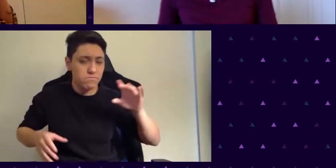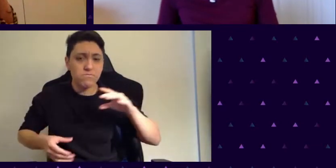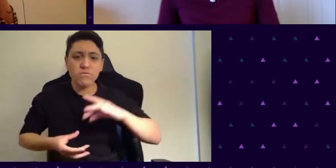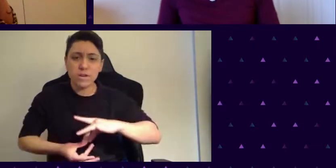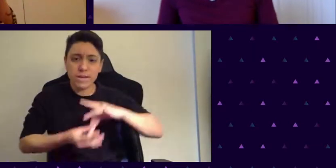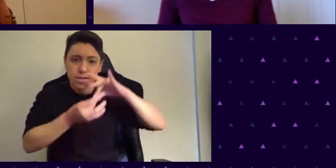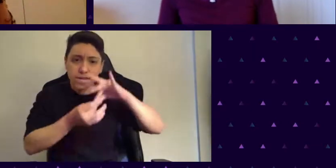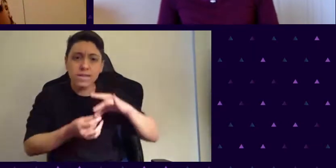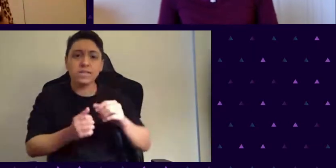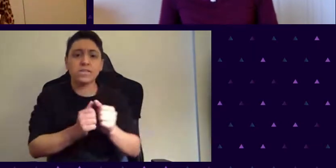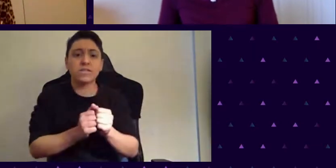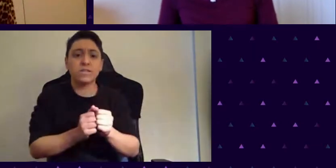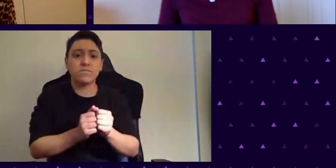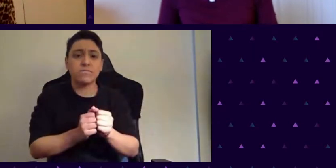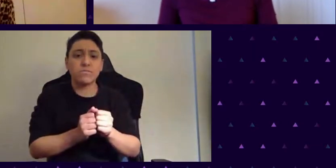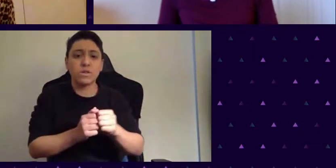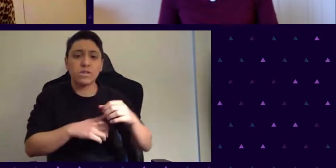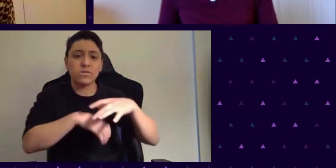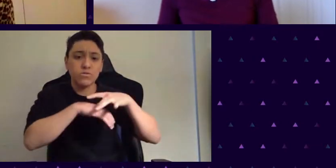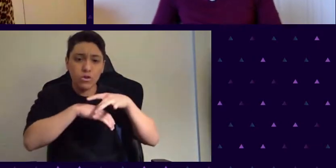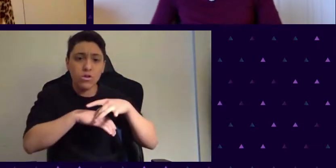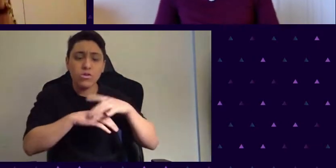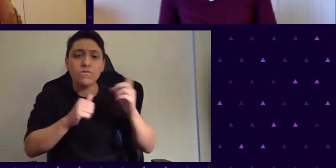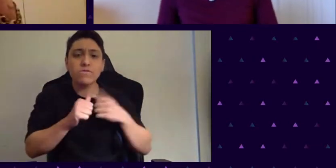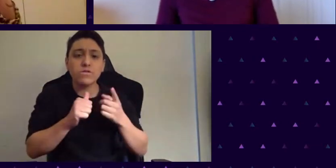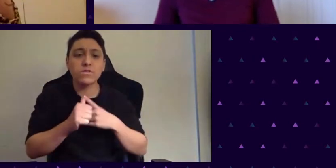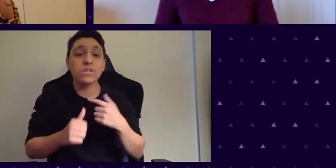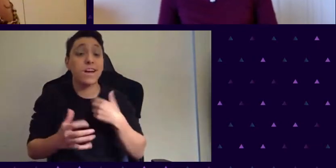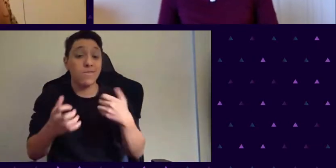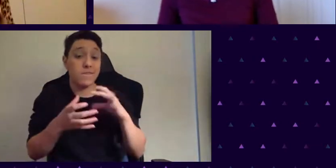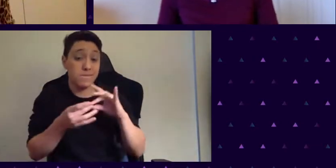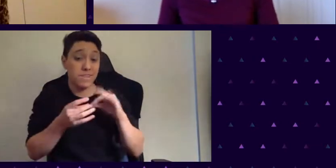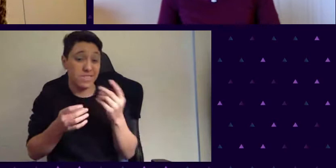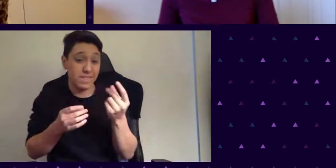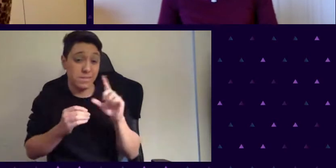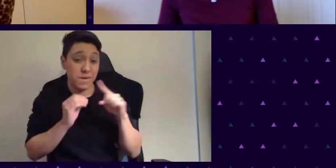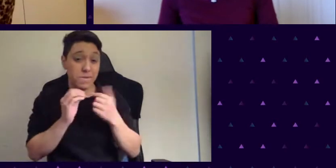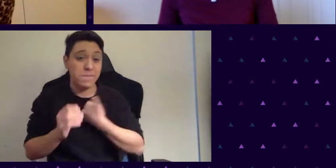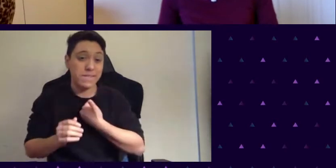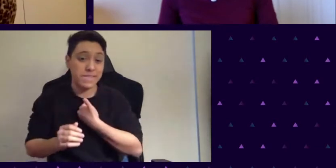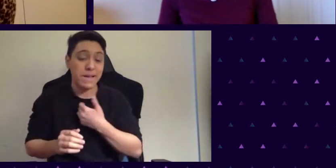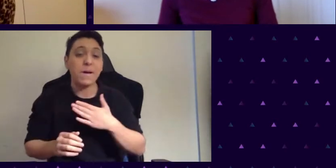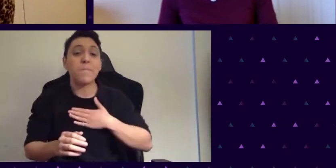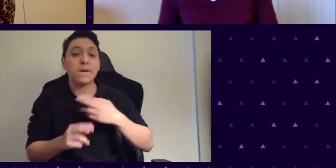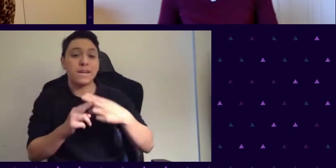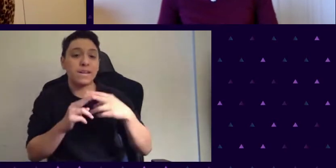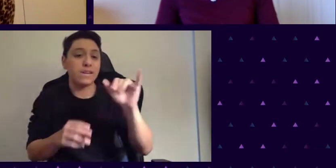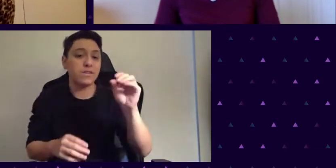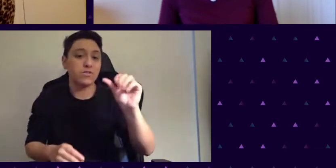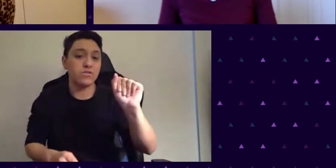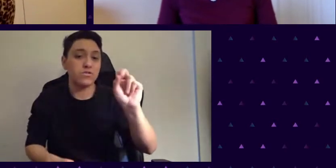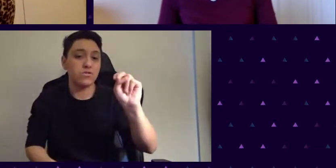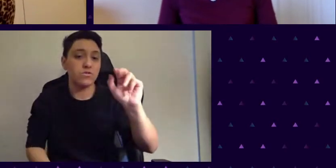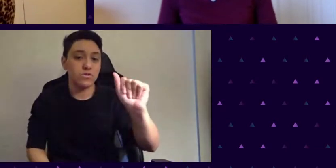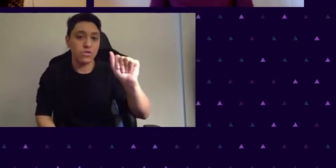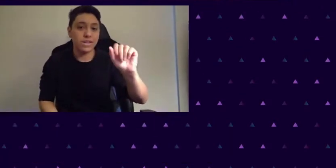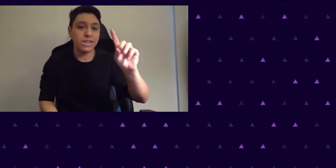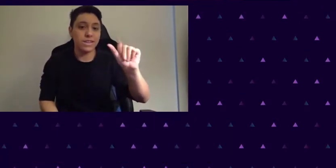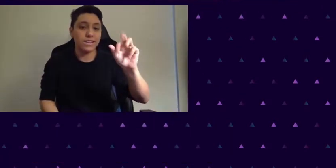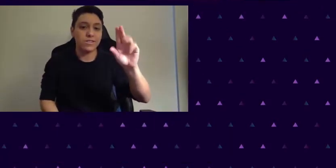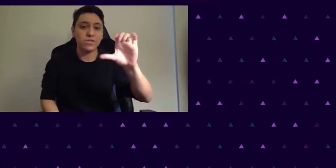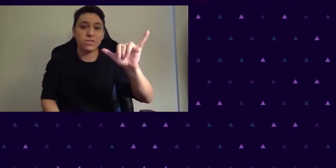I'll just want to introduce myself and say a little bit about what we're doing here. My name is Joanna Darcy Moss, and call me